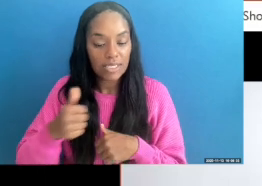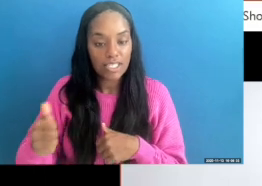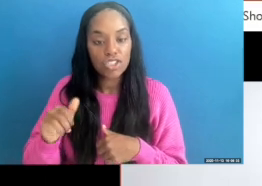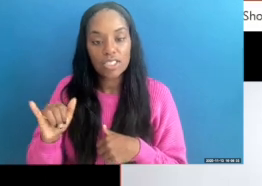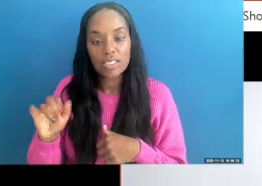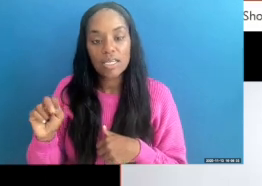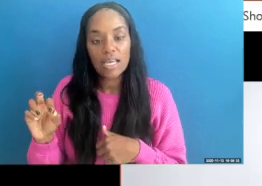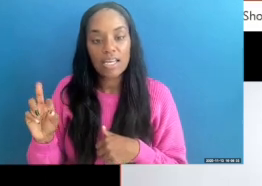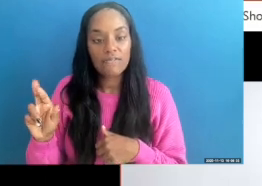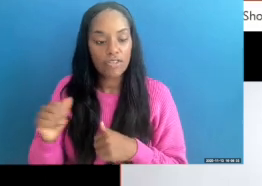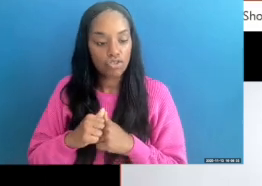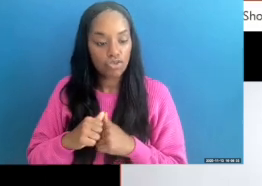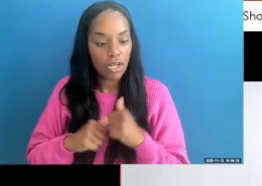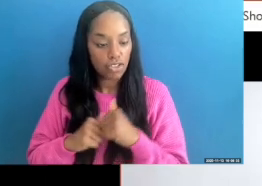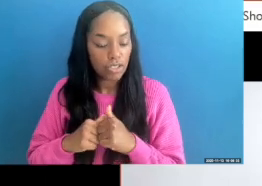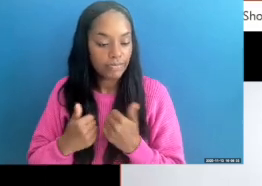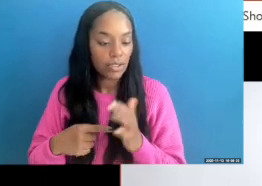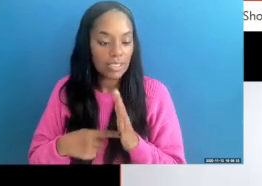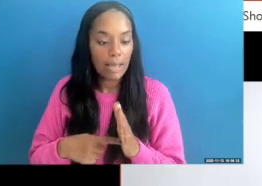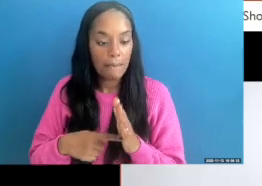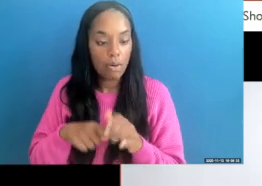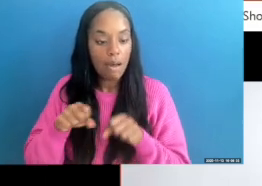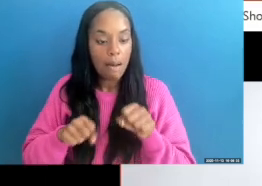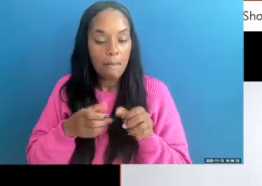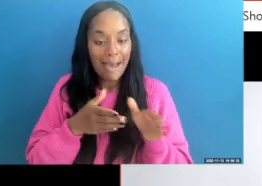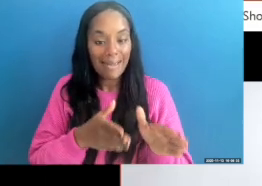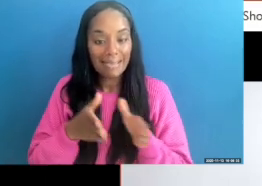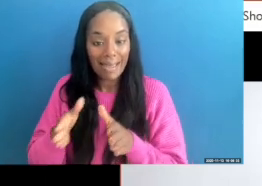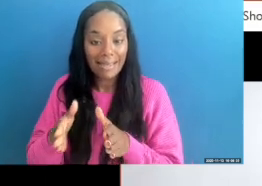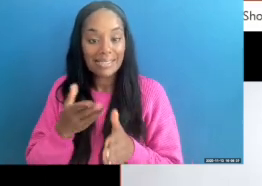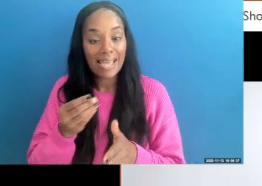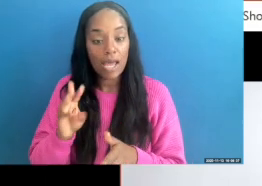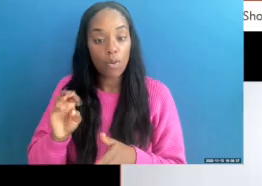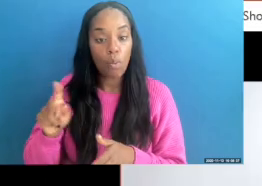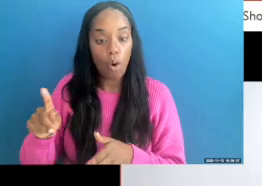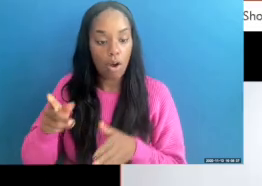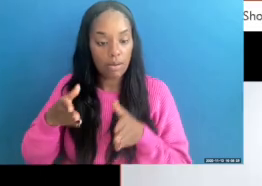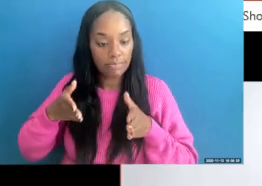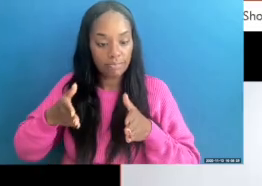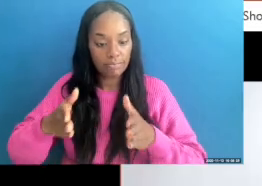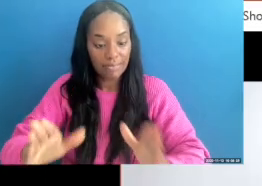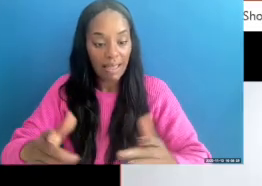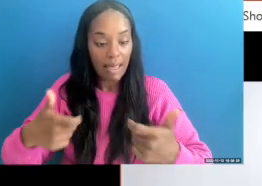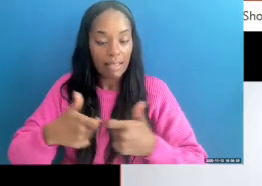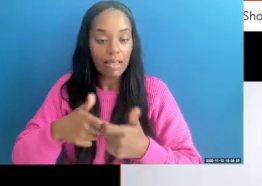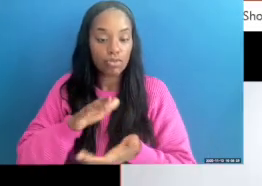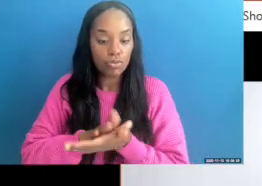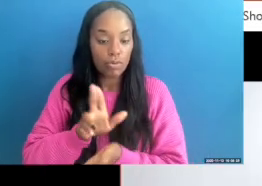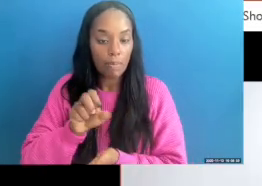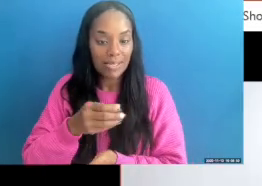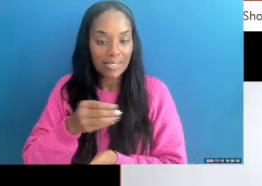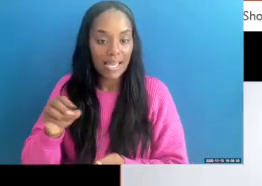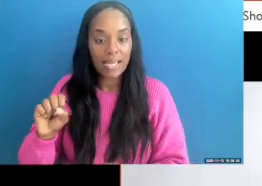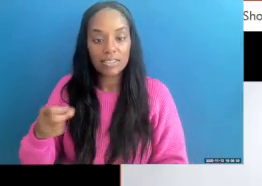walkways, electric school buses and shuttles. These projects are targeting